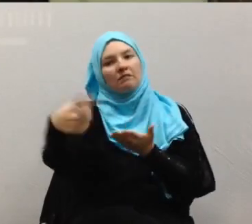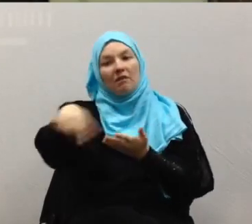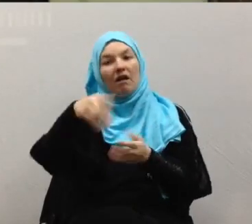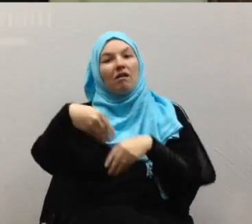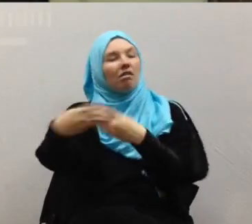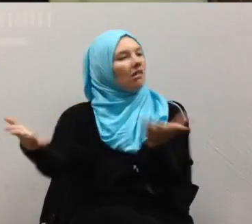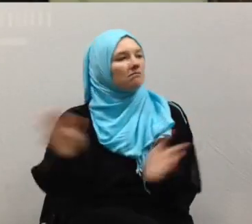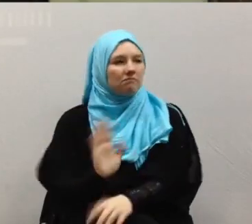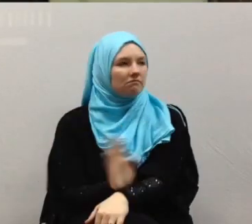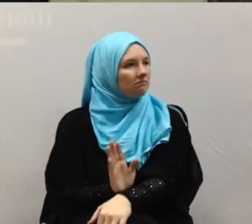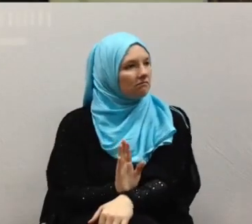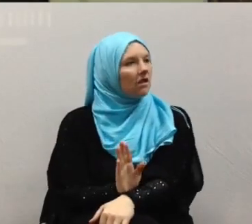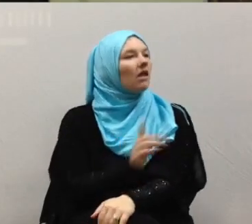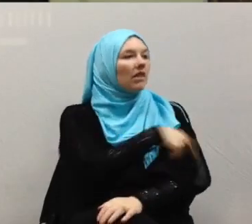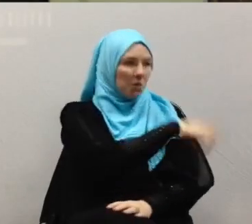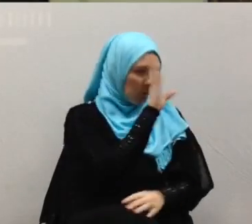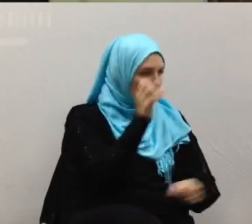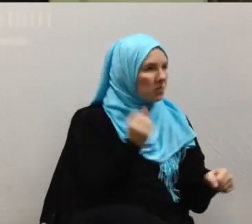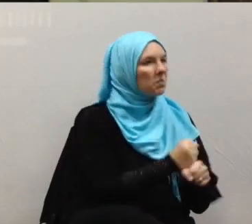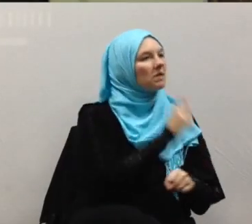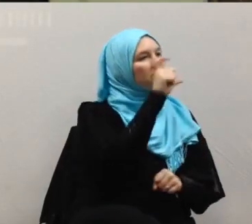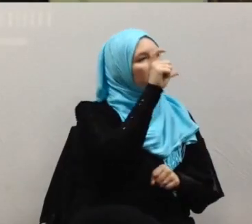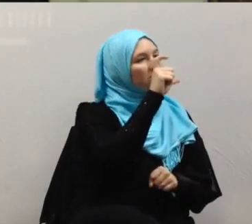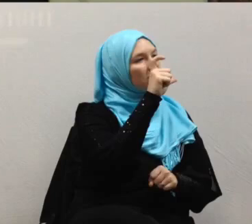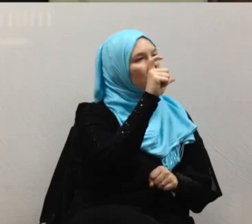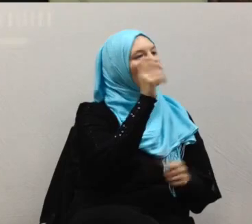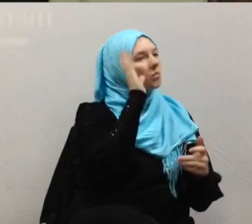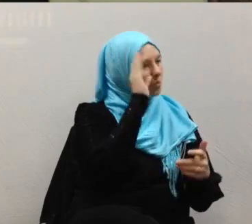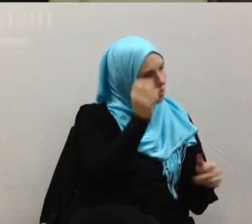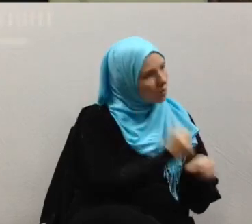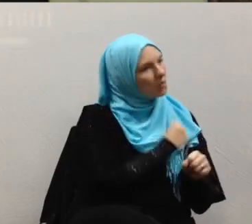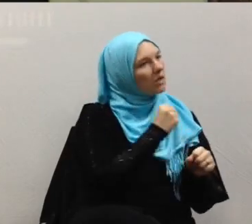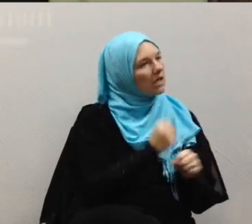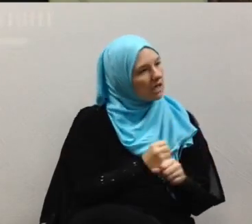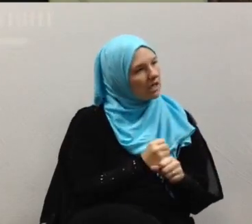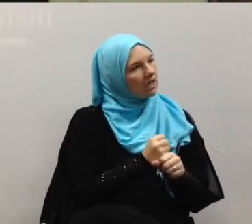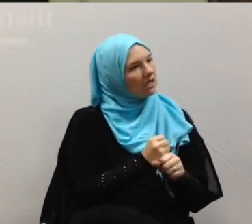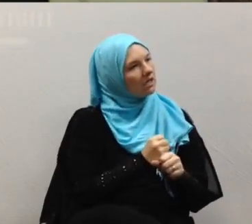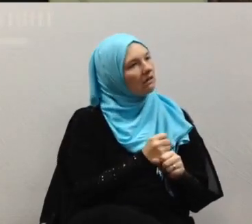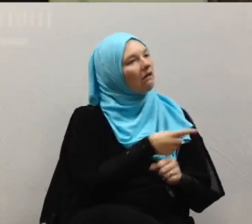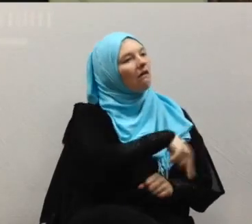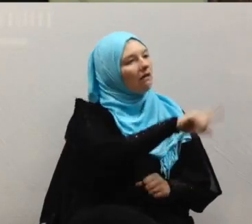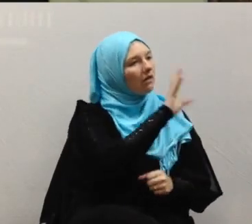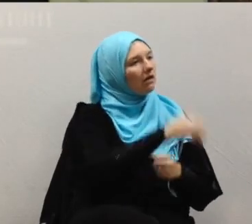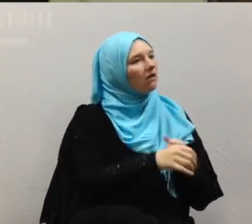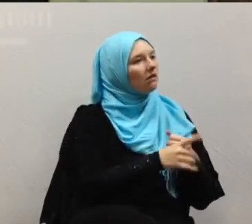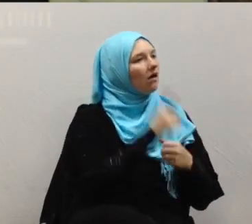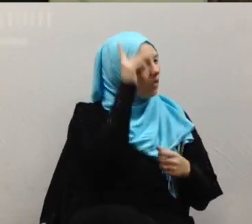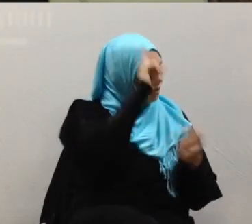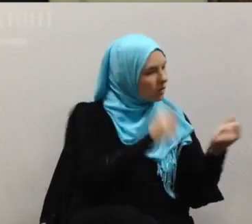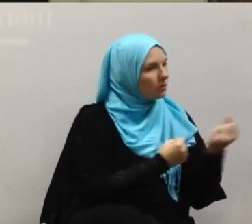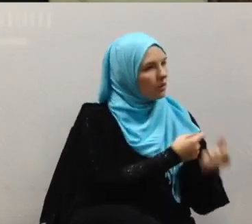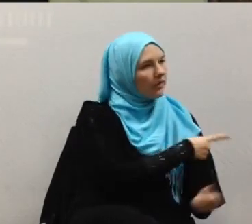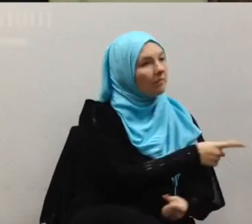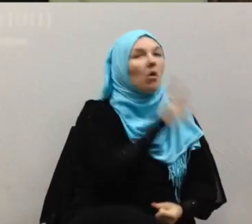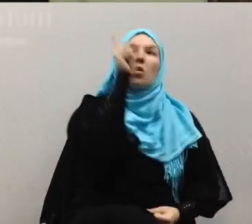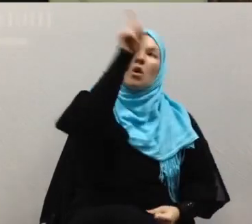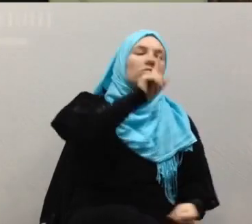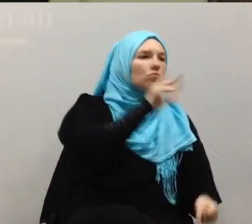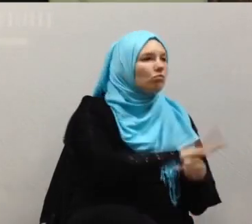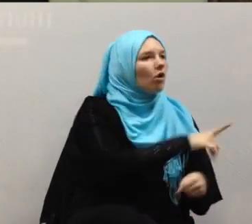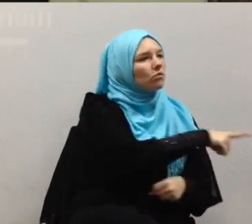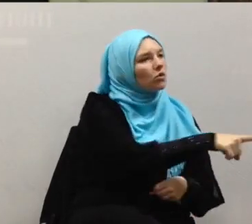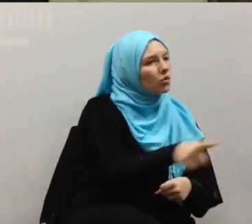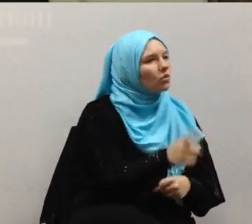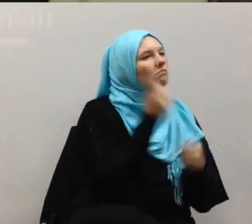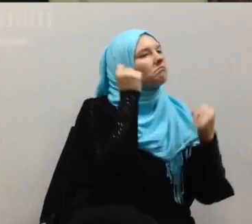have war spoils and things to gain. Allah has promised you much booty and spoils that you will take in